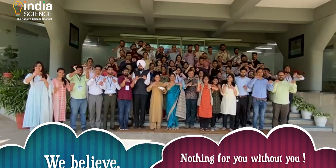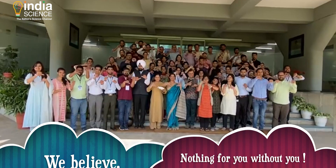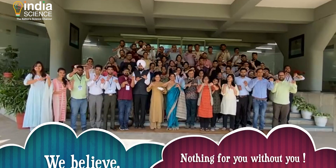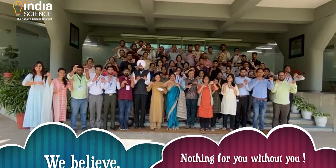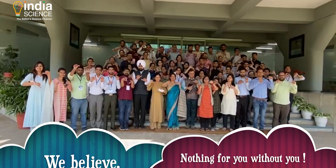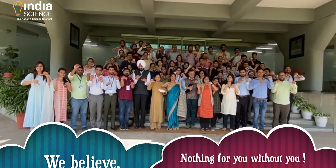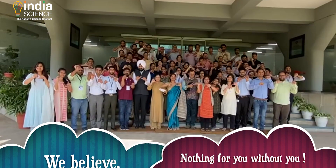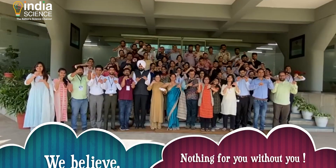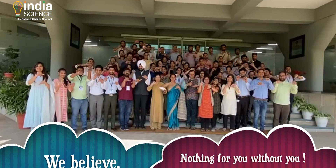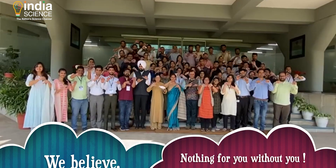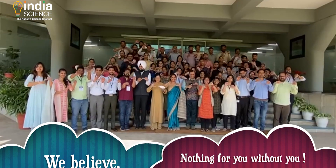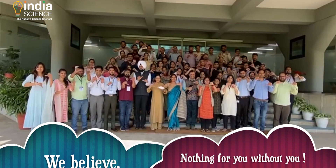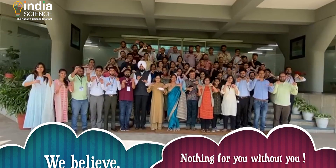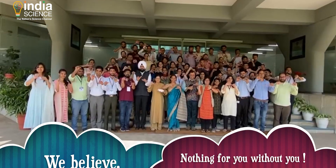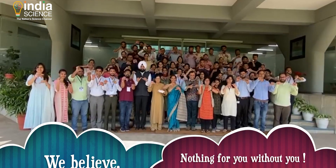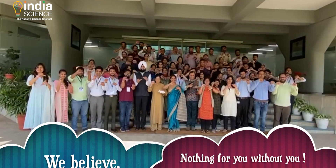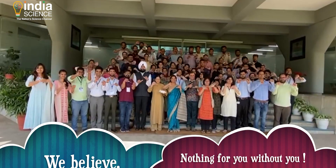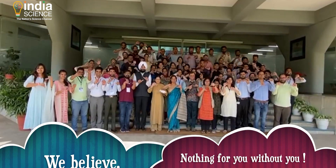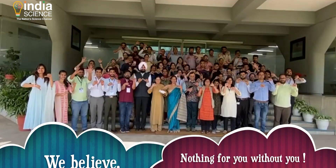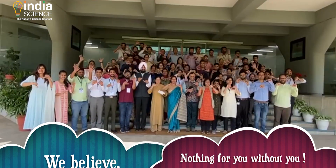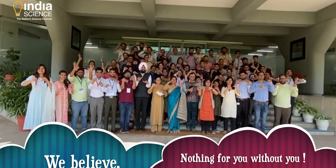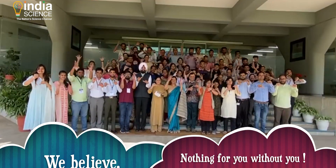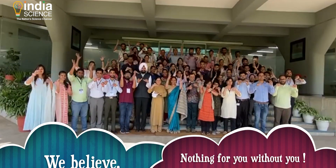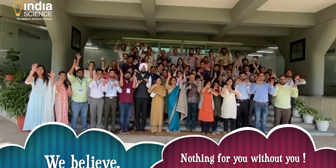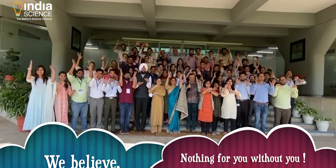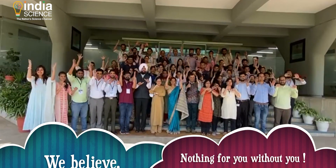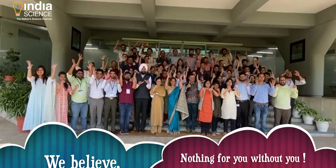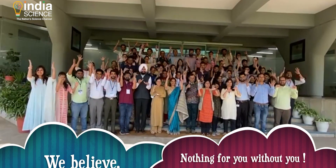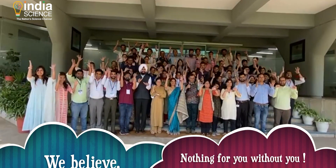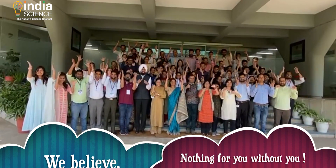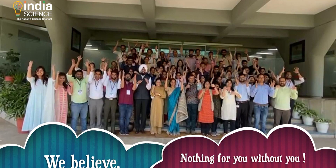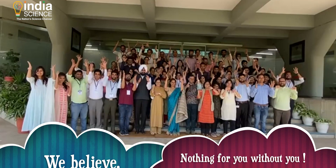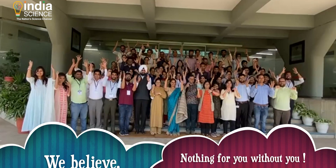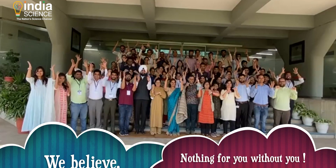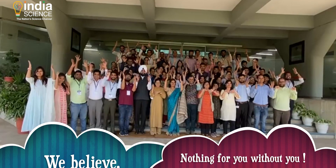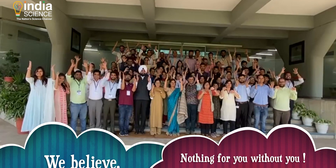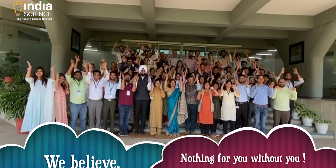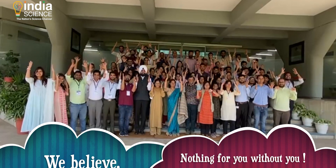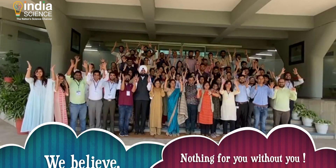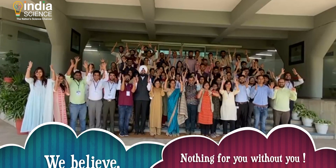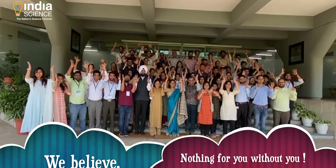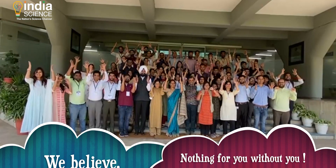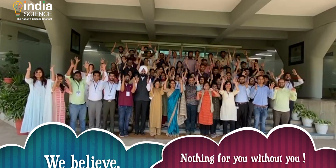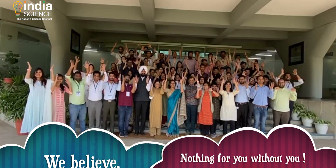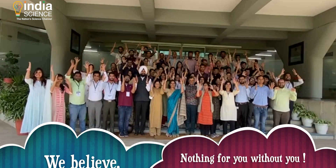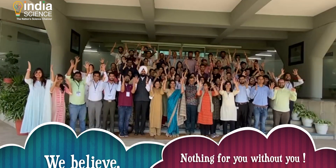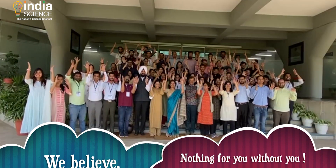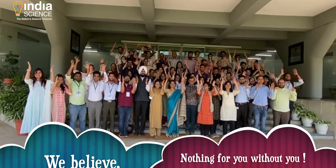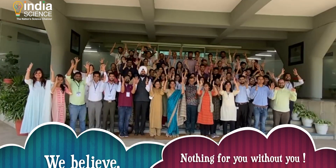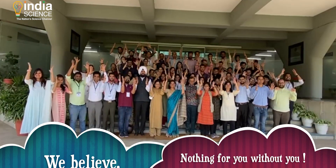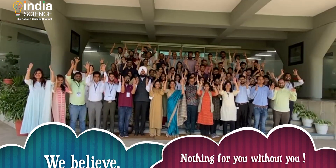the event with the indian sign language enabled virtual lab islevl initiative at csir imtech